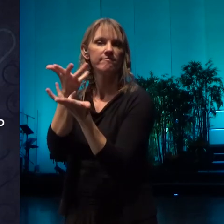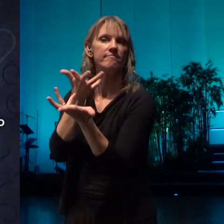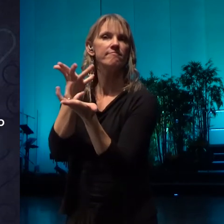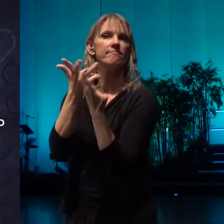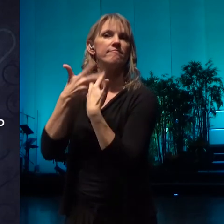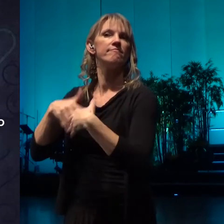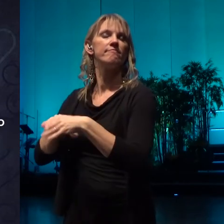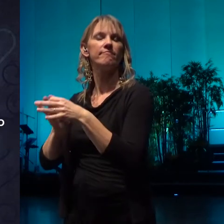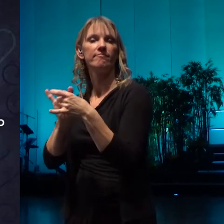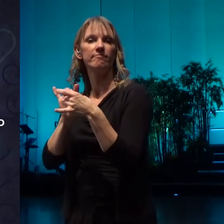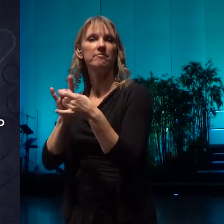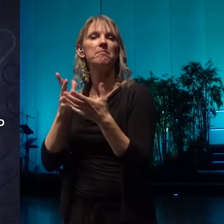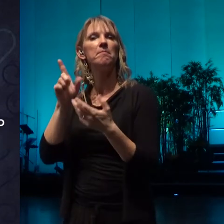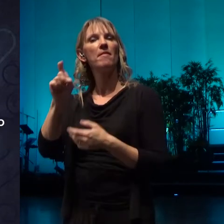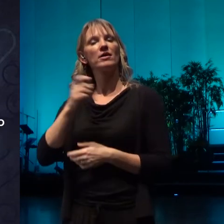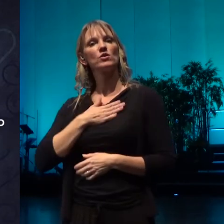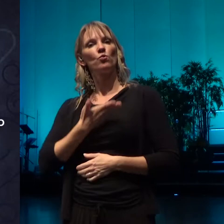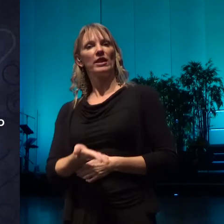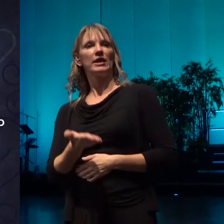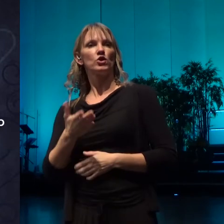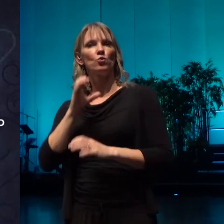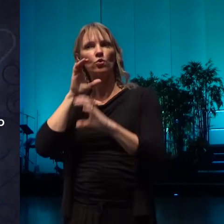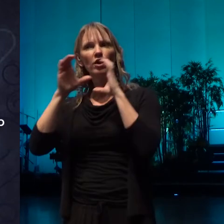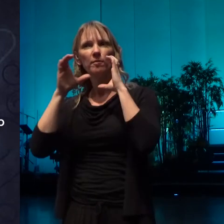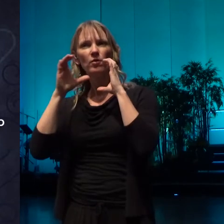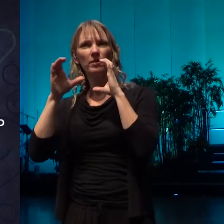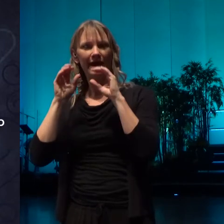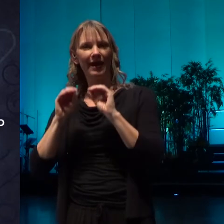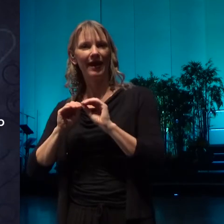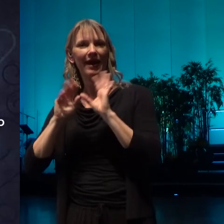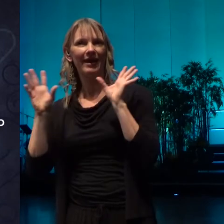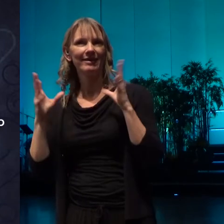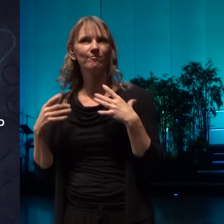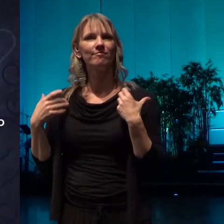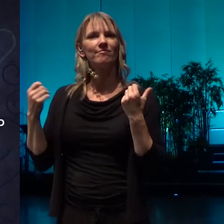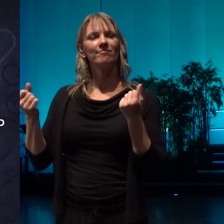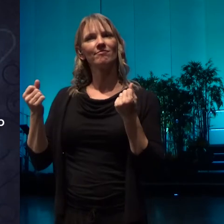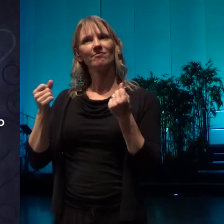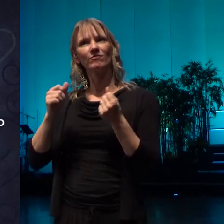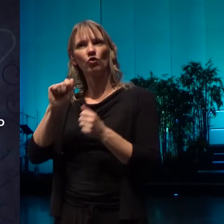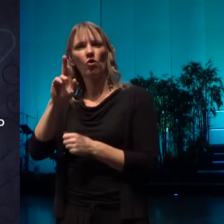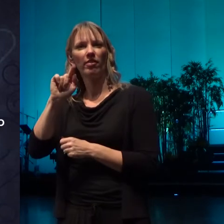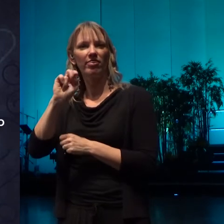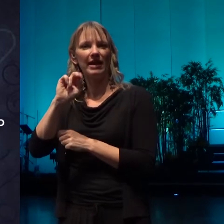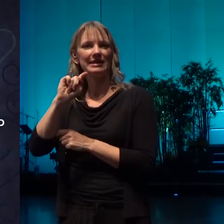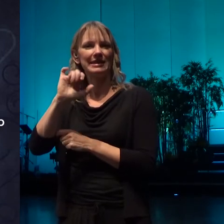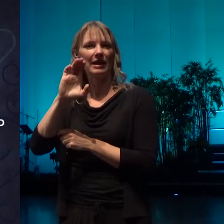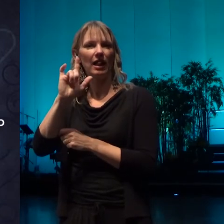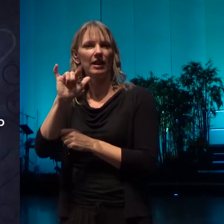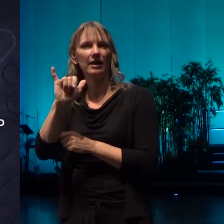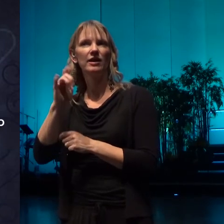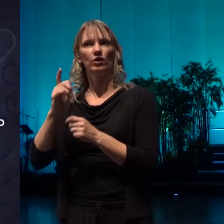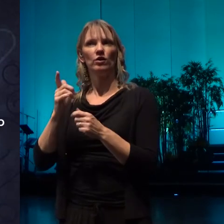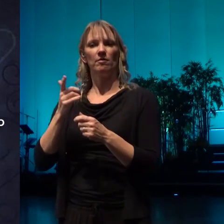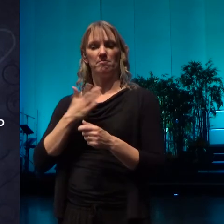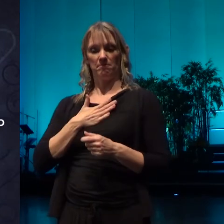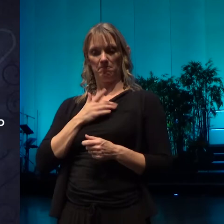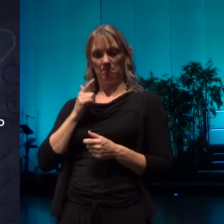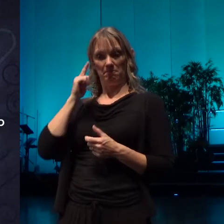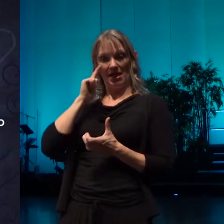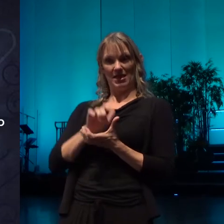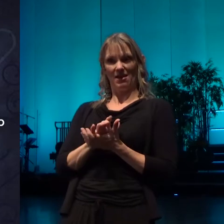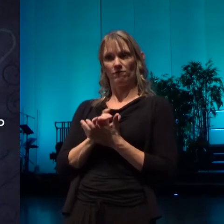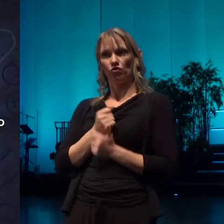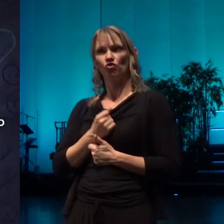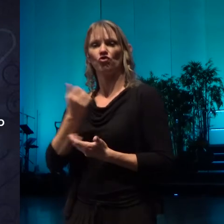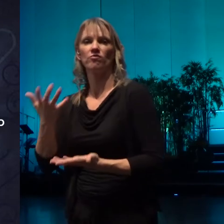to communicate courageously, authentically, to share what it is that I believe or what I'm